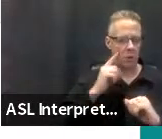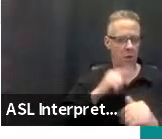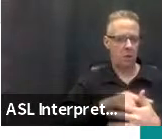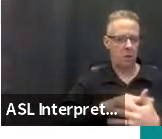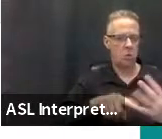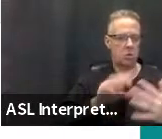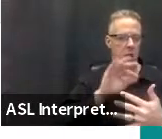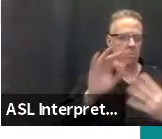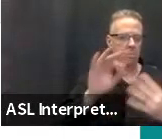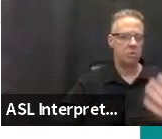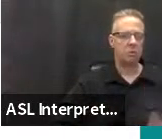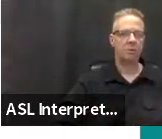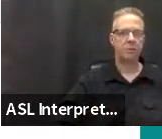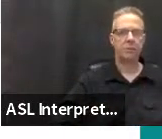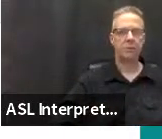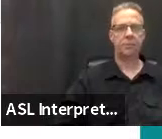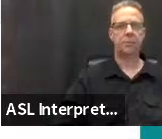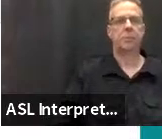options.